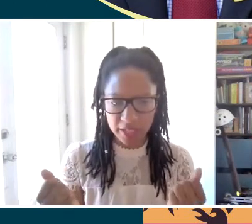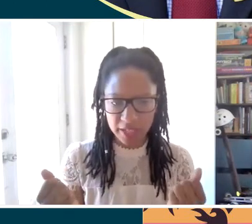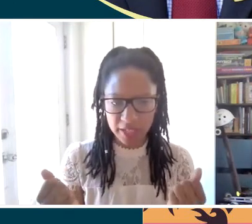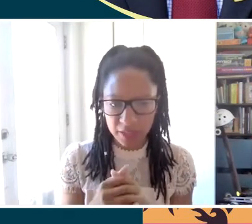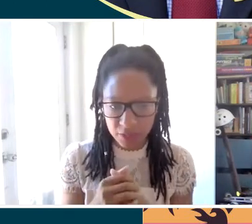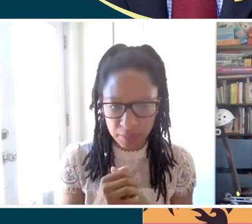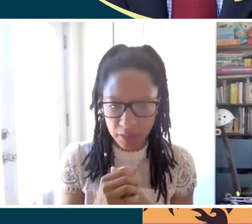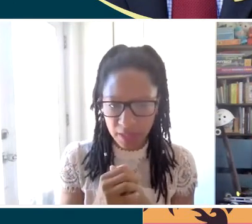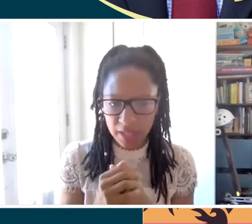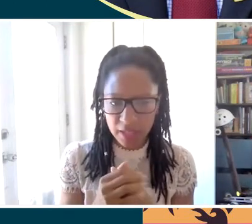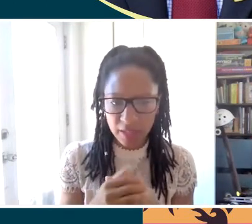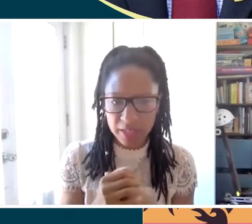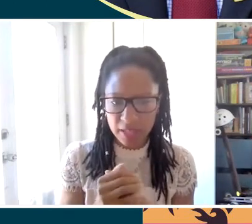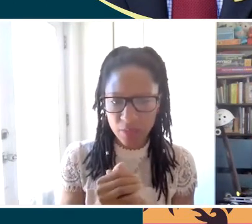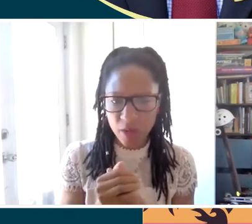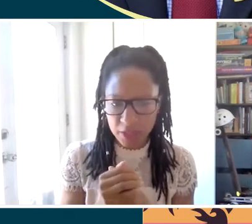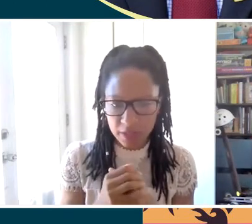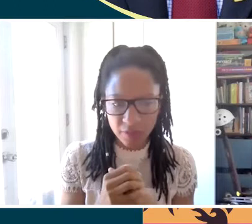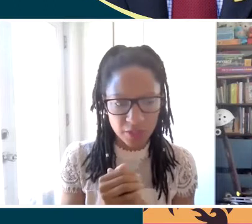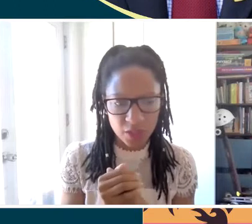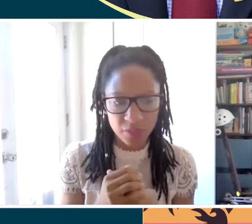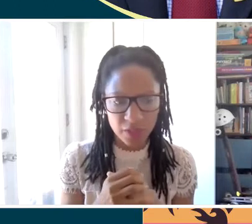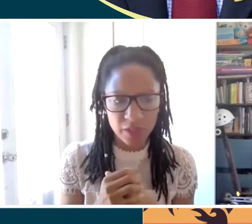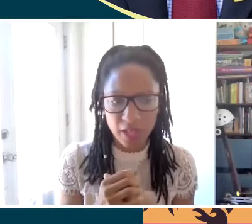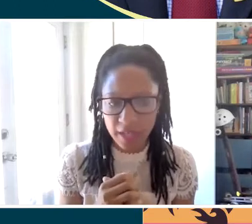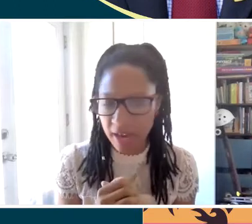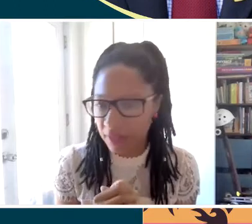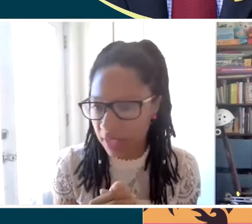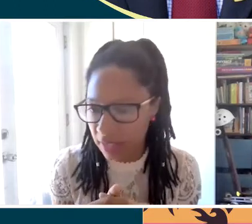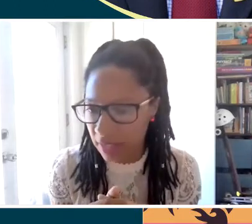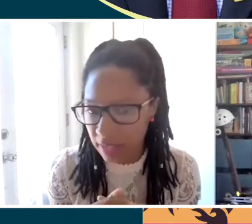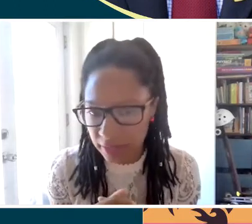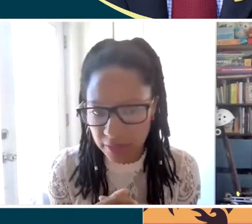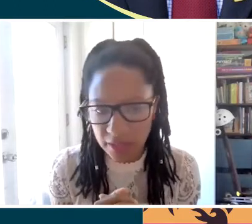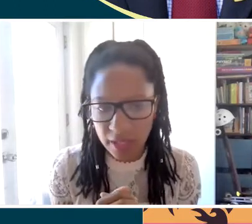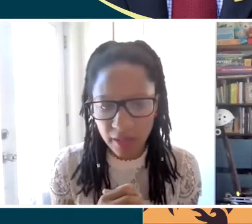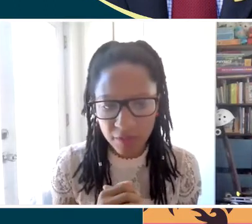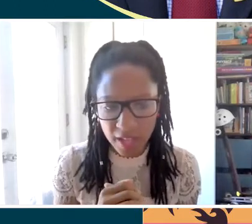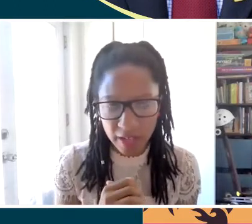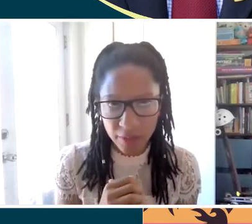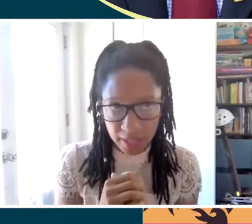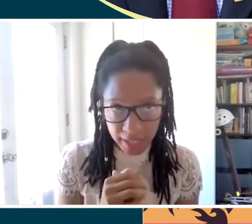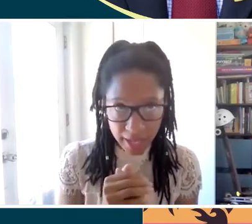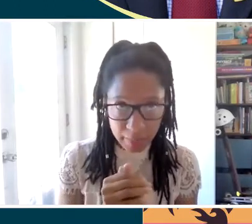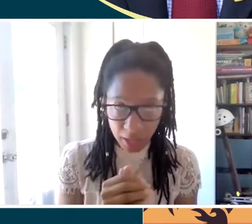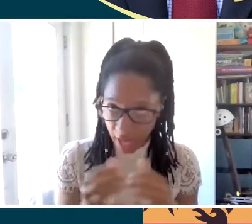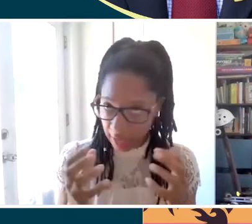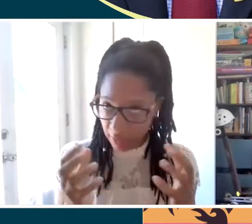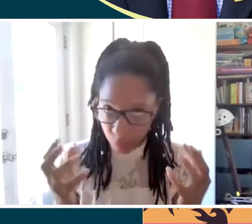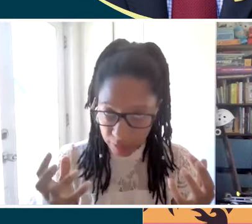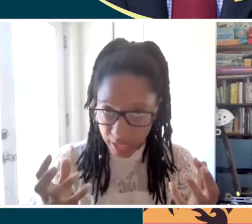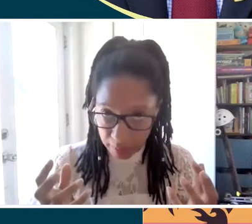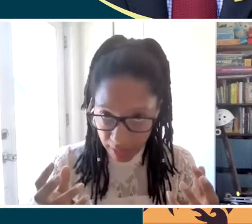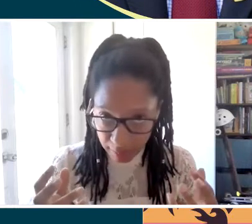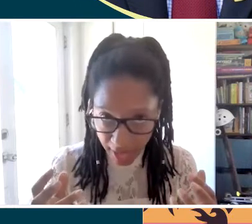you're engaged in a fellowship in the Mandela Washington Fellowship for Young African Leaders Fellow.